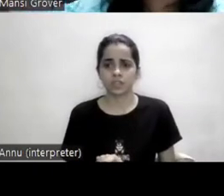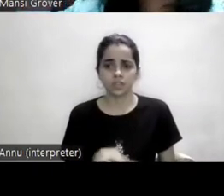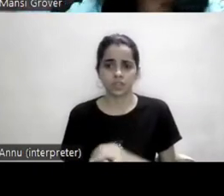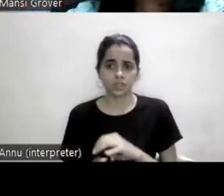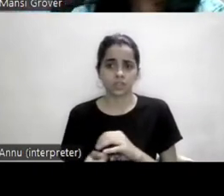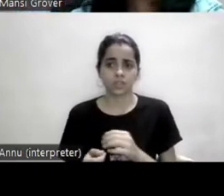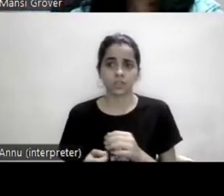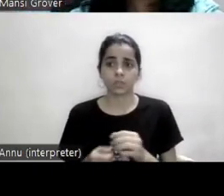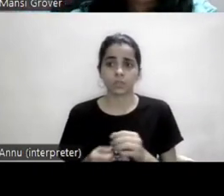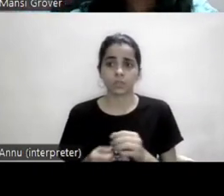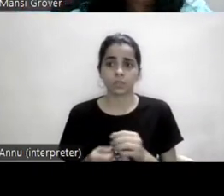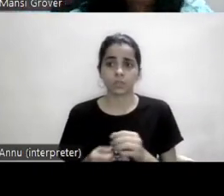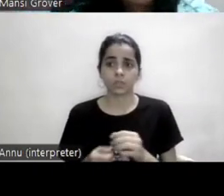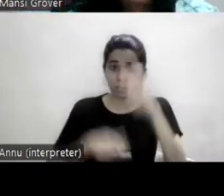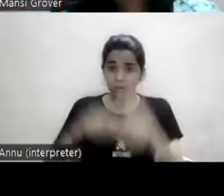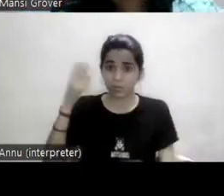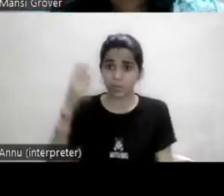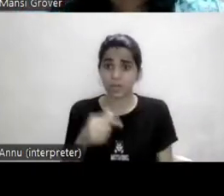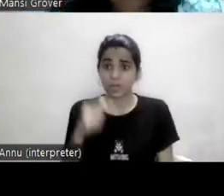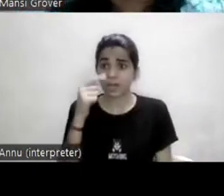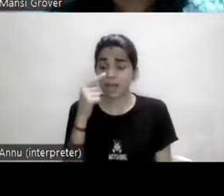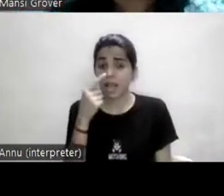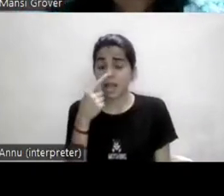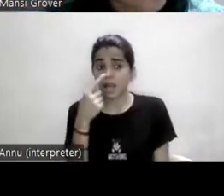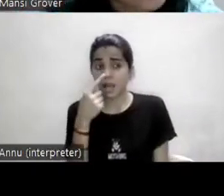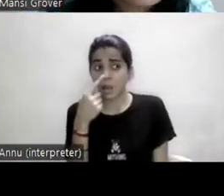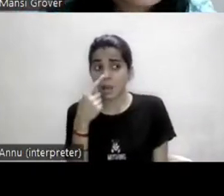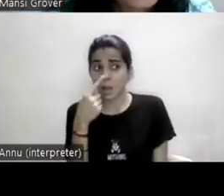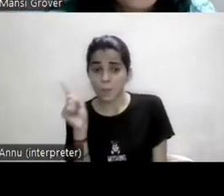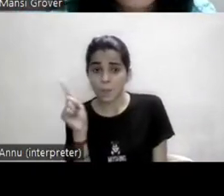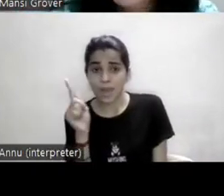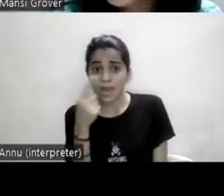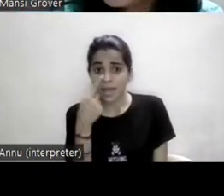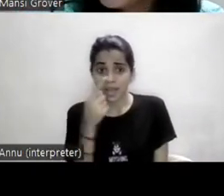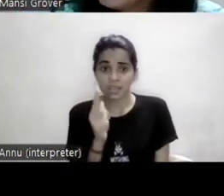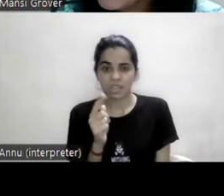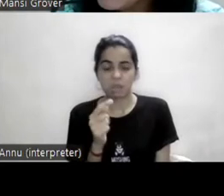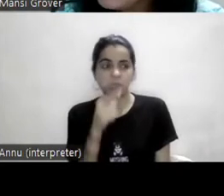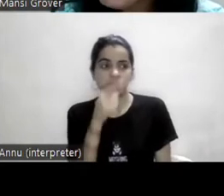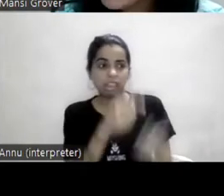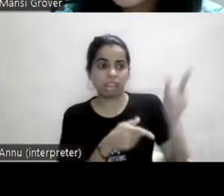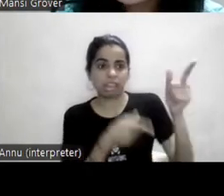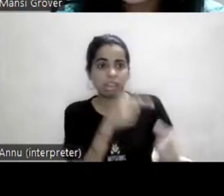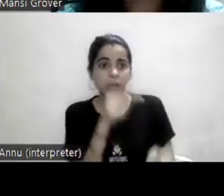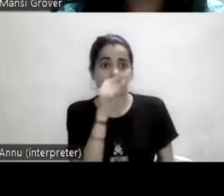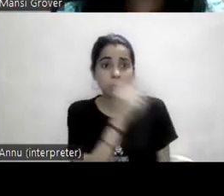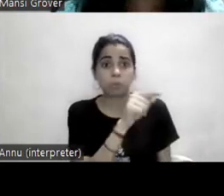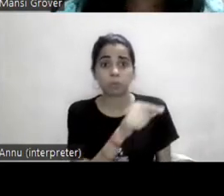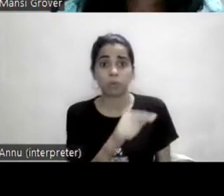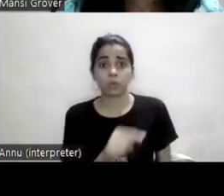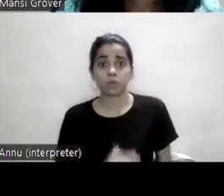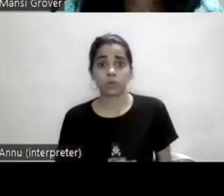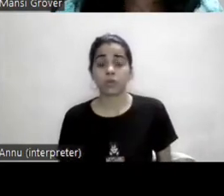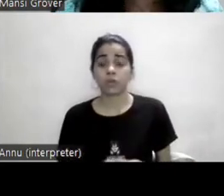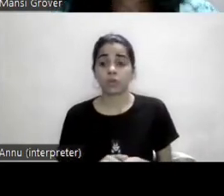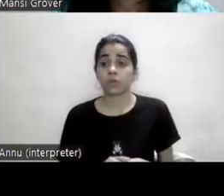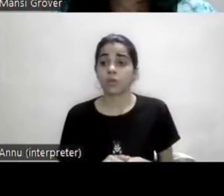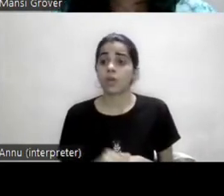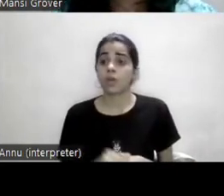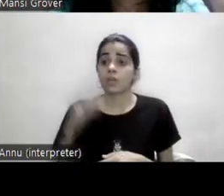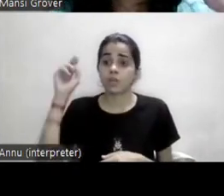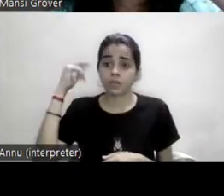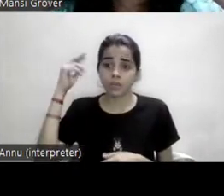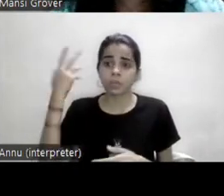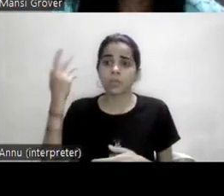mother blaming. This is very important when we talk about autism. Because, you know, there's this